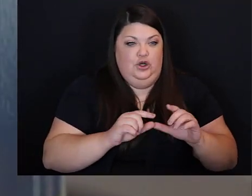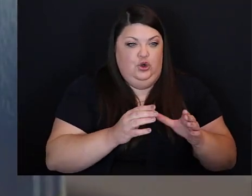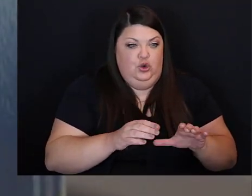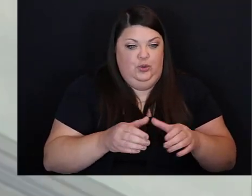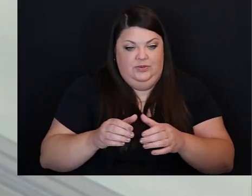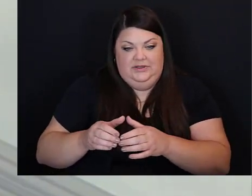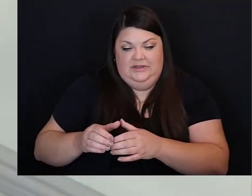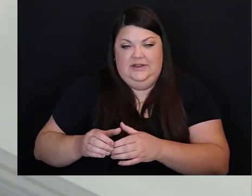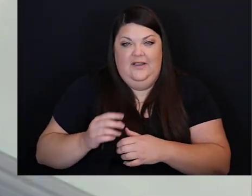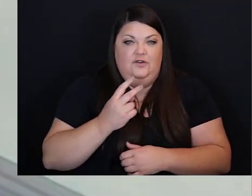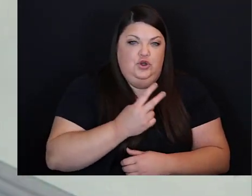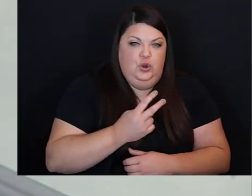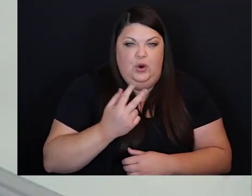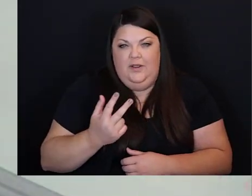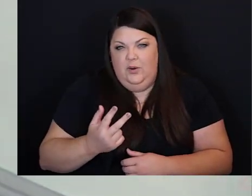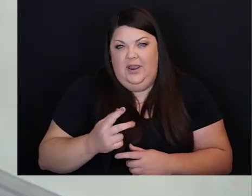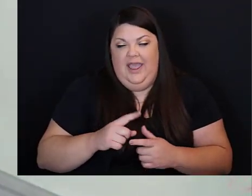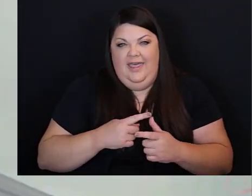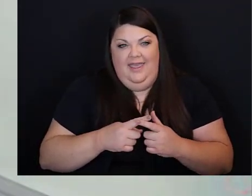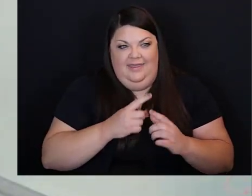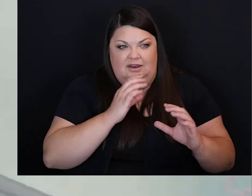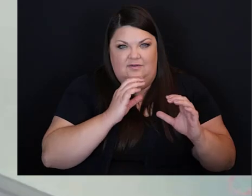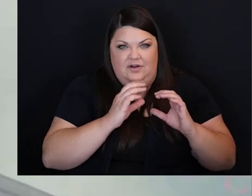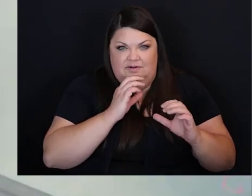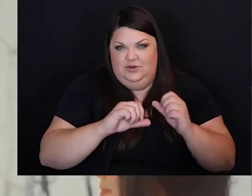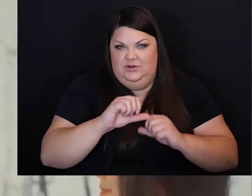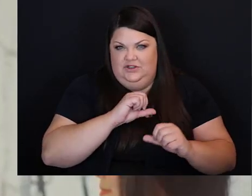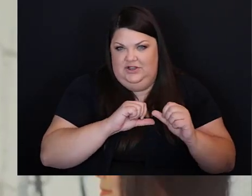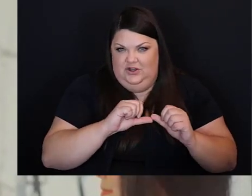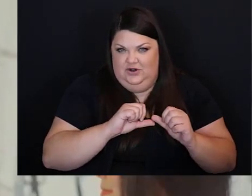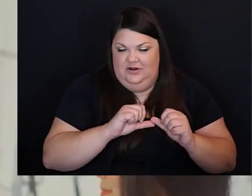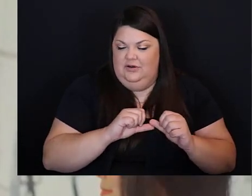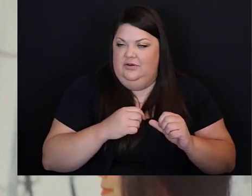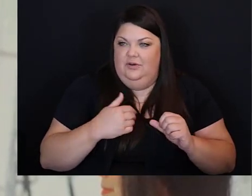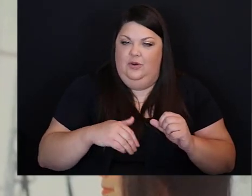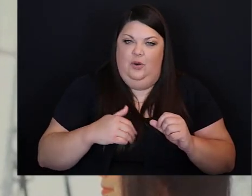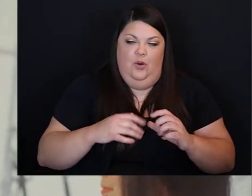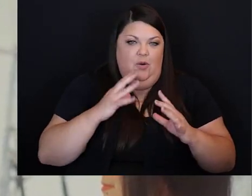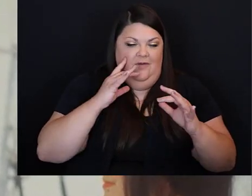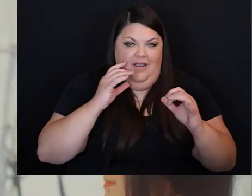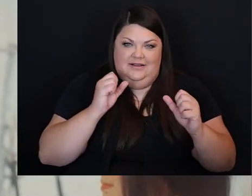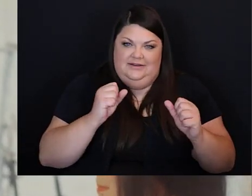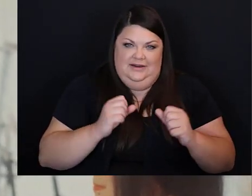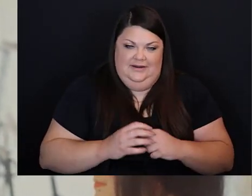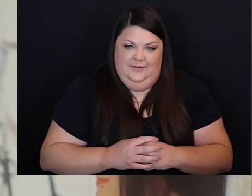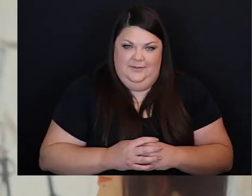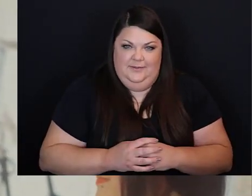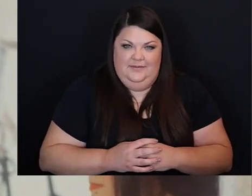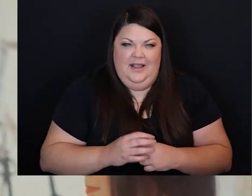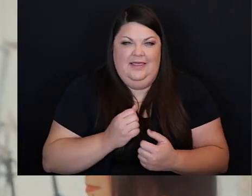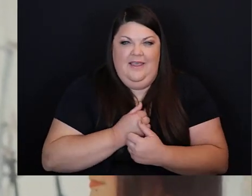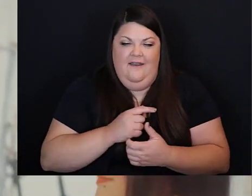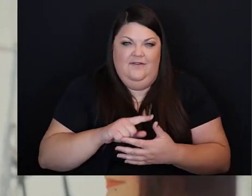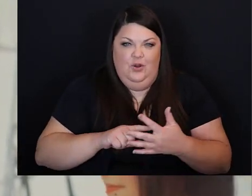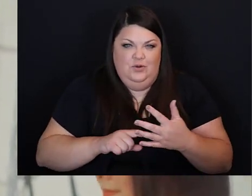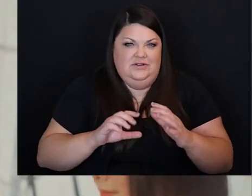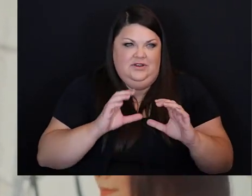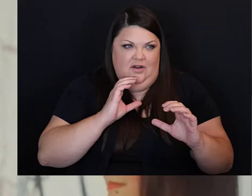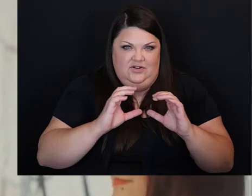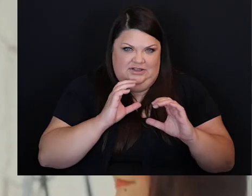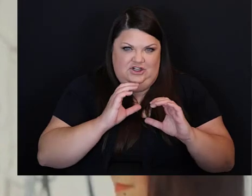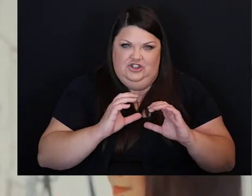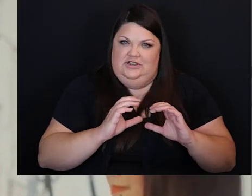3 and putting them in conversation with one another. And they are just fascinating. I love those